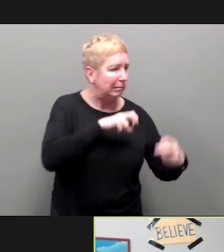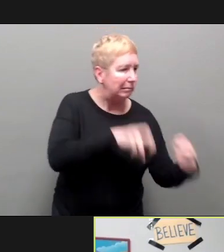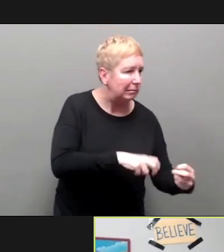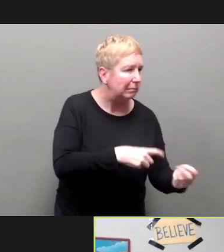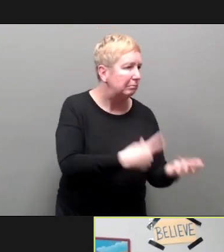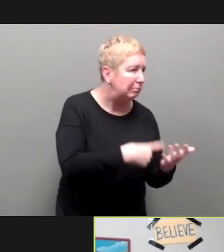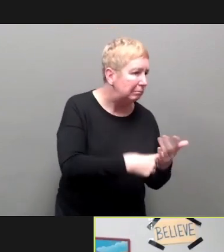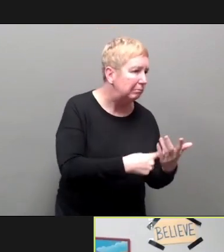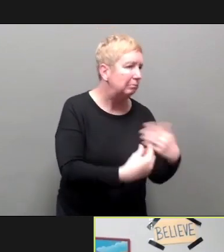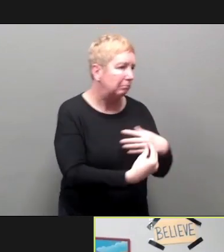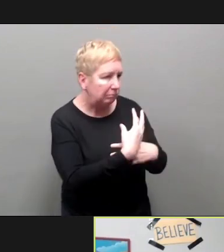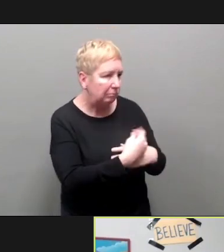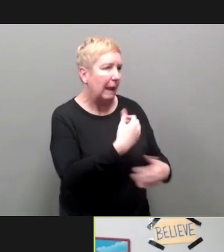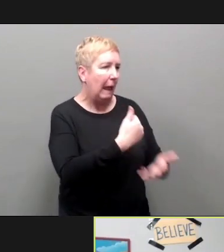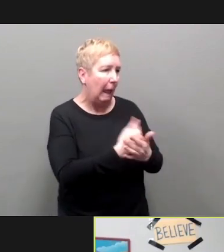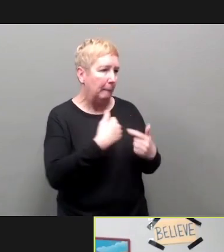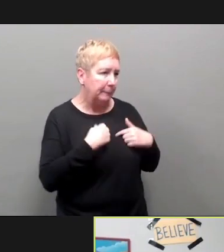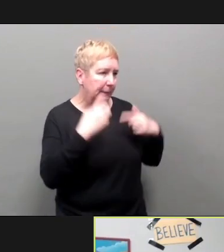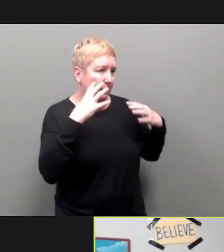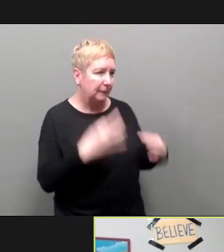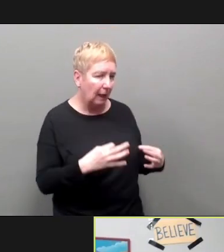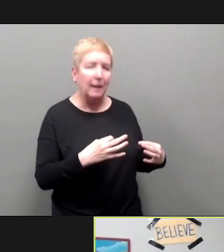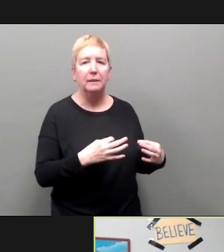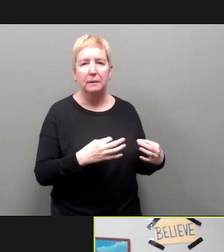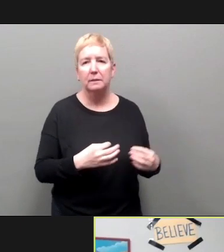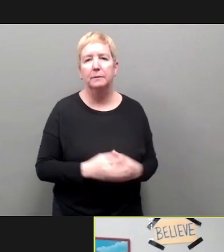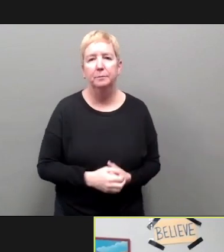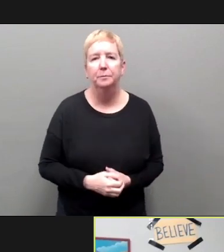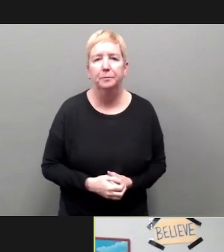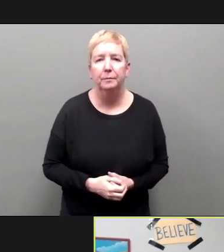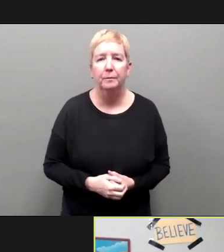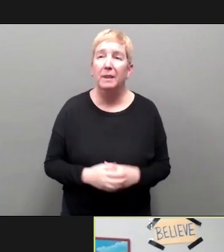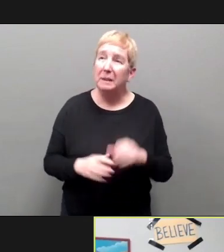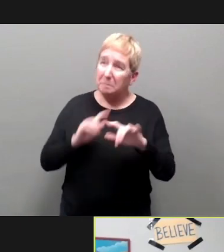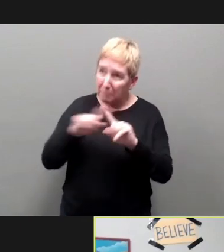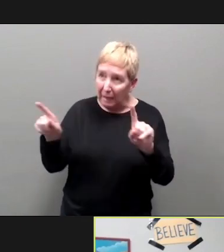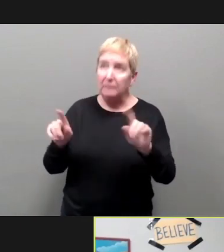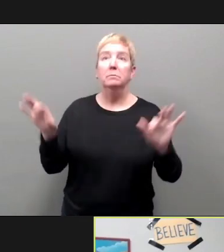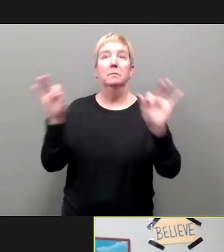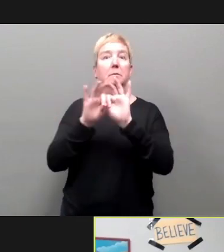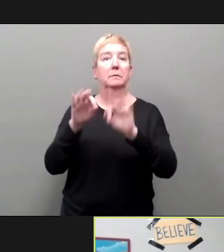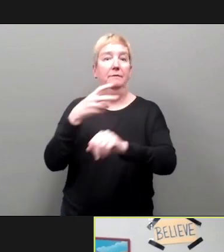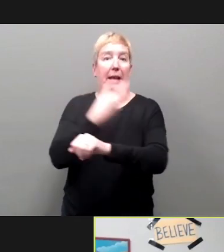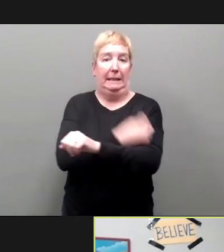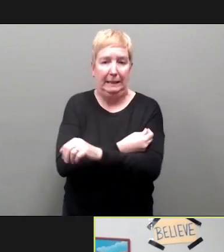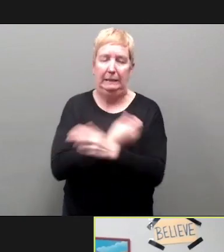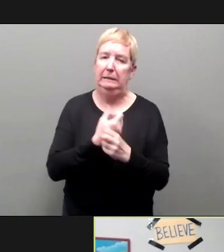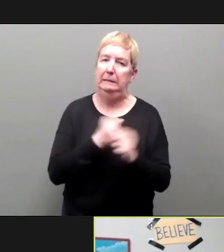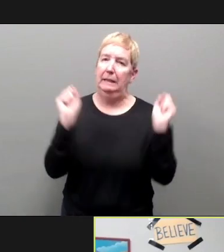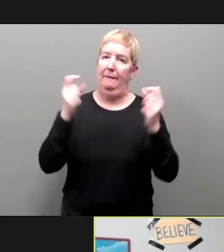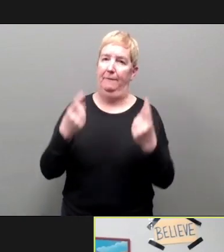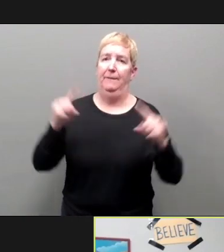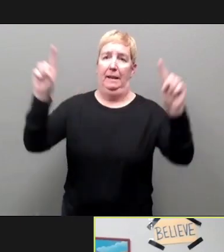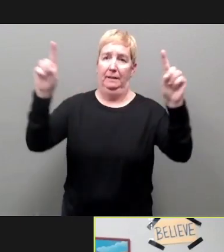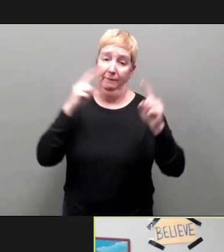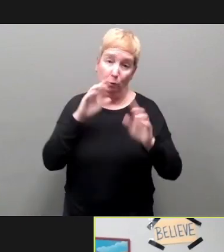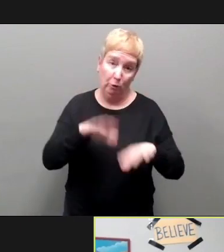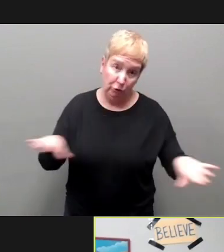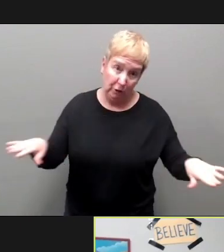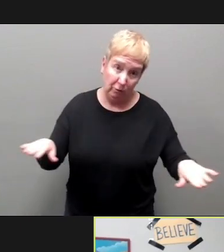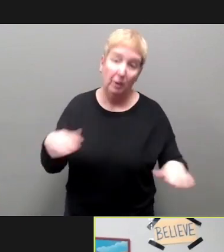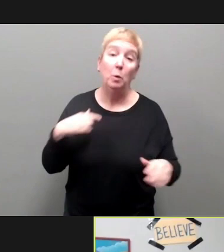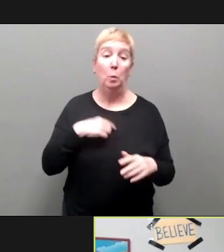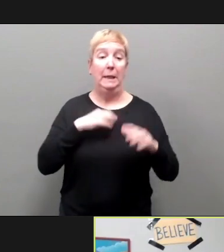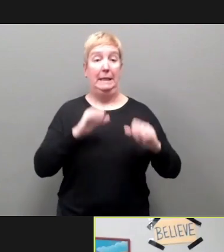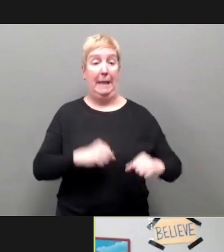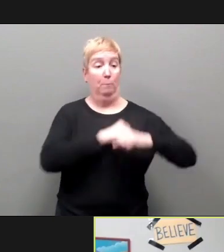provider or someone to let you know that those are safe and effective for kids, and we can protect our kids and also our elders if